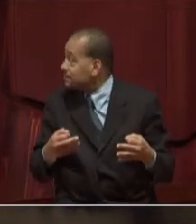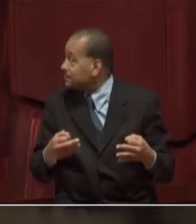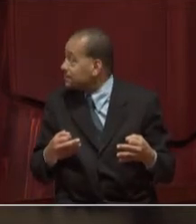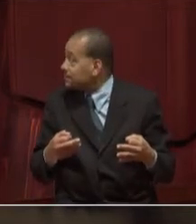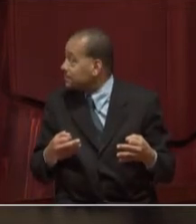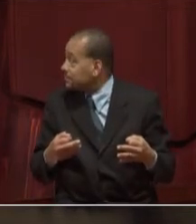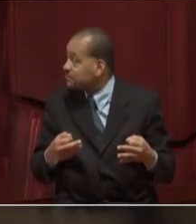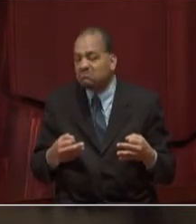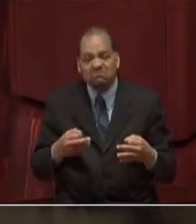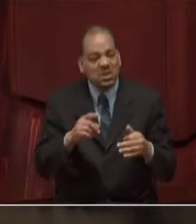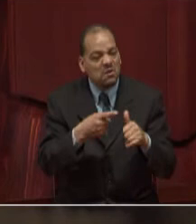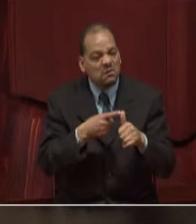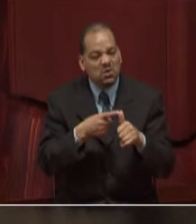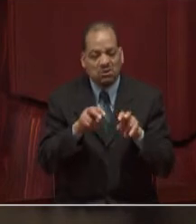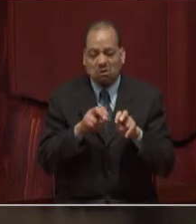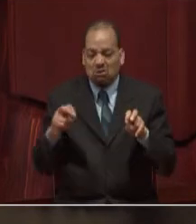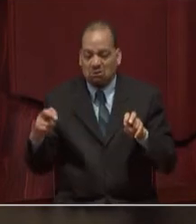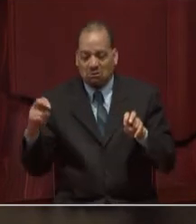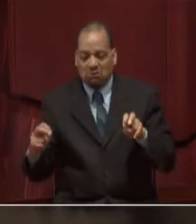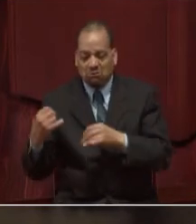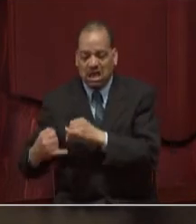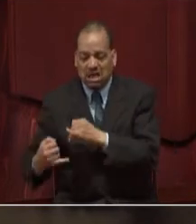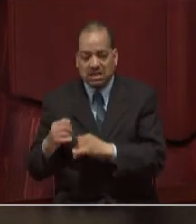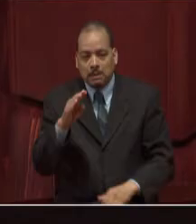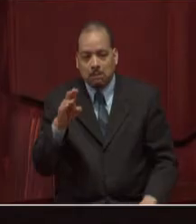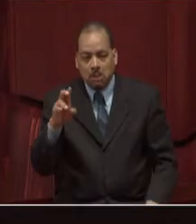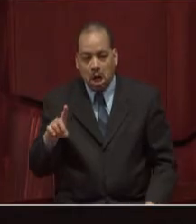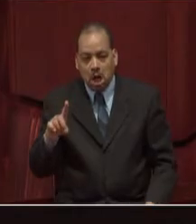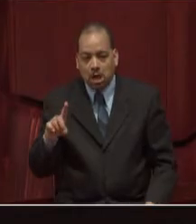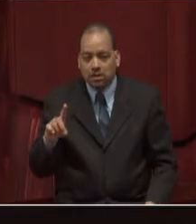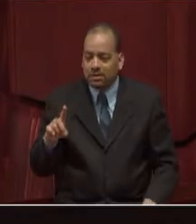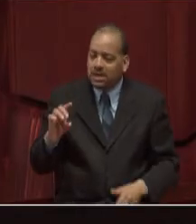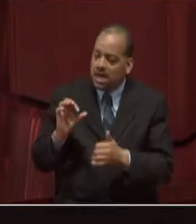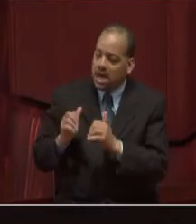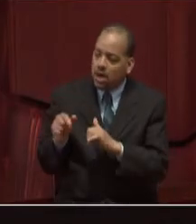start with Bud. How did you find your way into the exalted levels of Henry Kissinger's